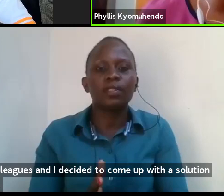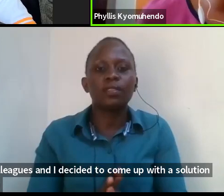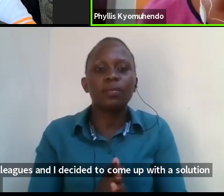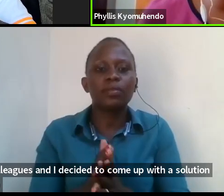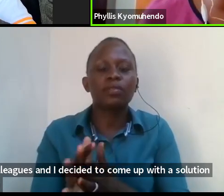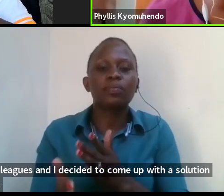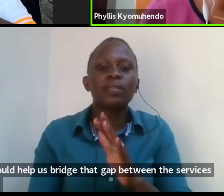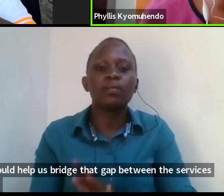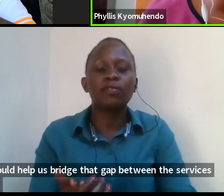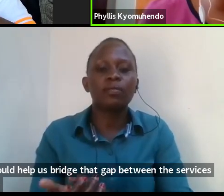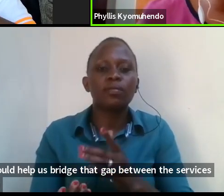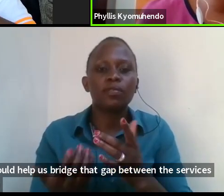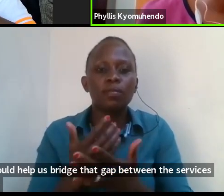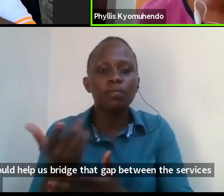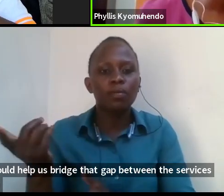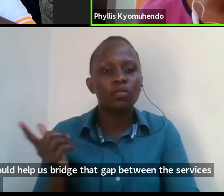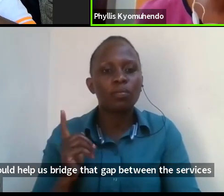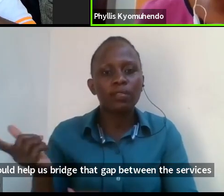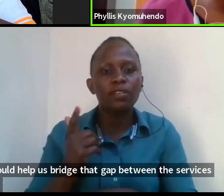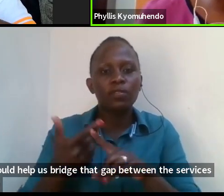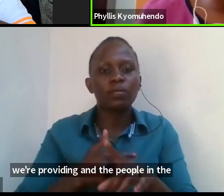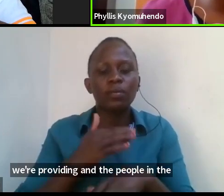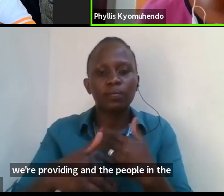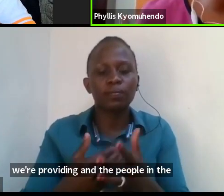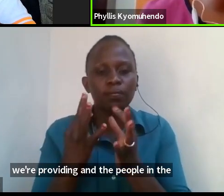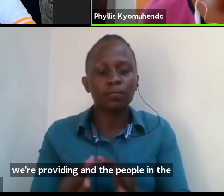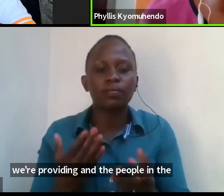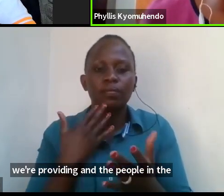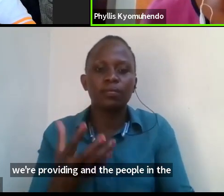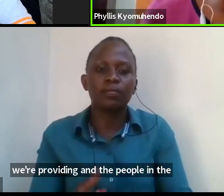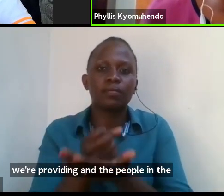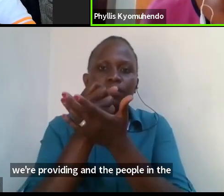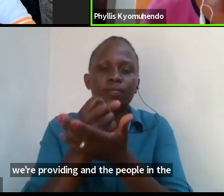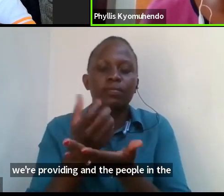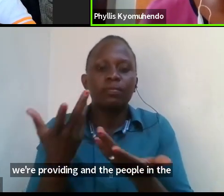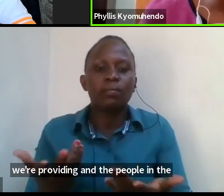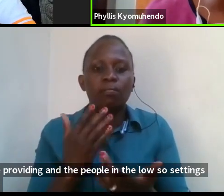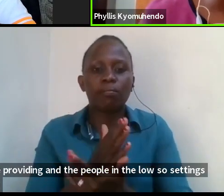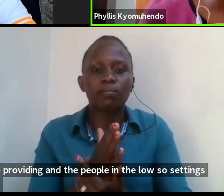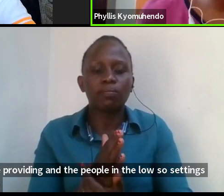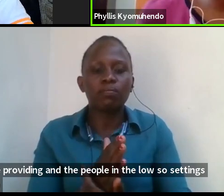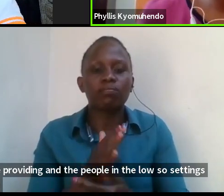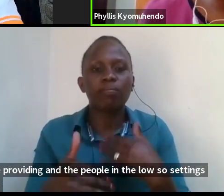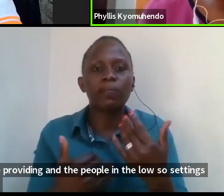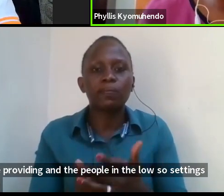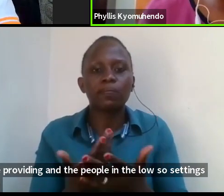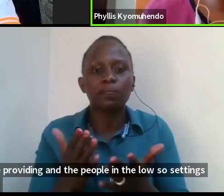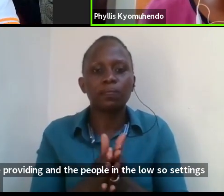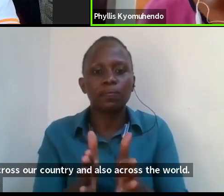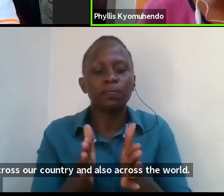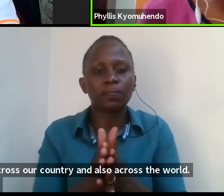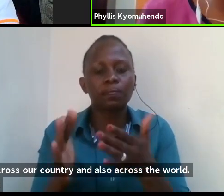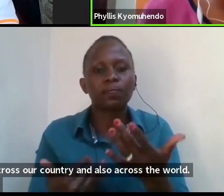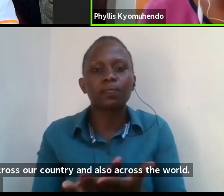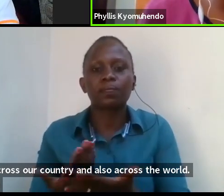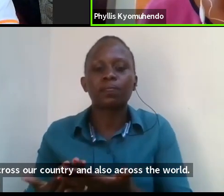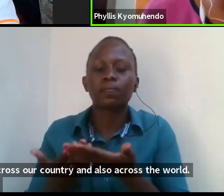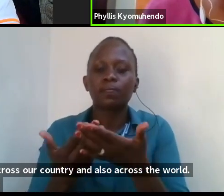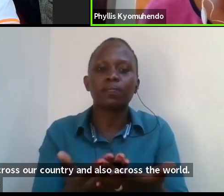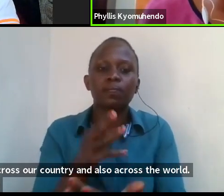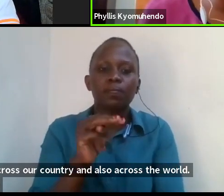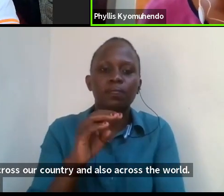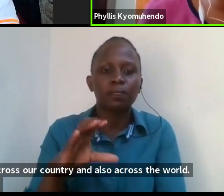we're providing and the people in the low resource settings across our country and also across the world. So that's how MSCAN was born, and we